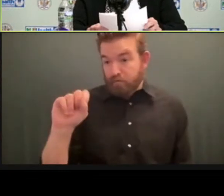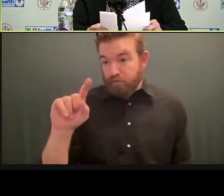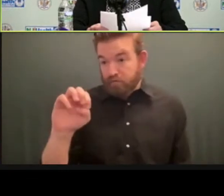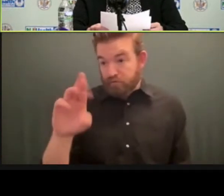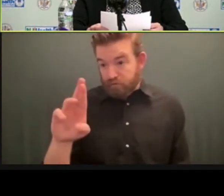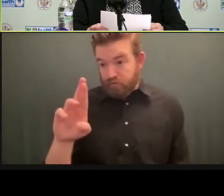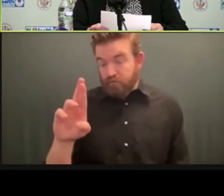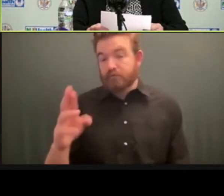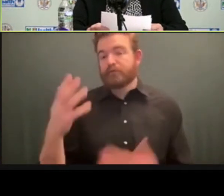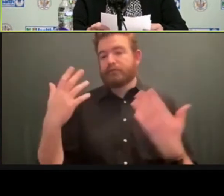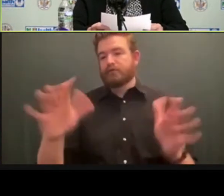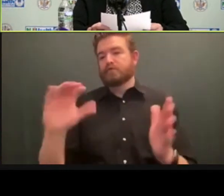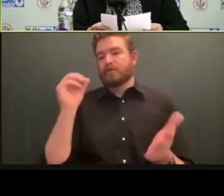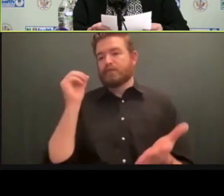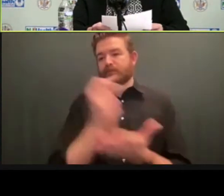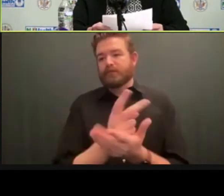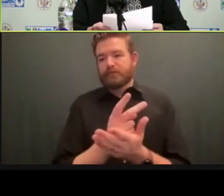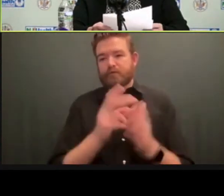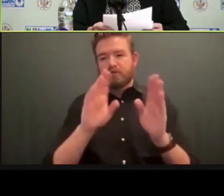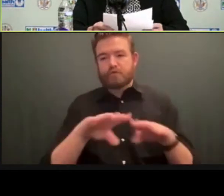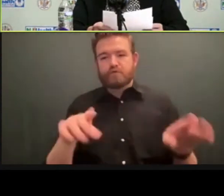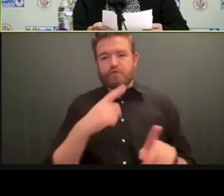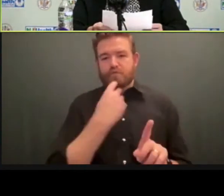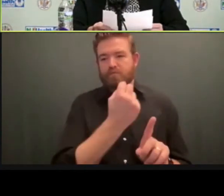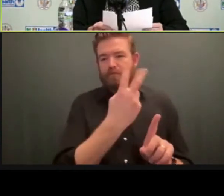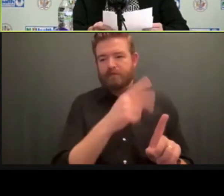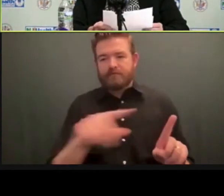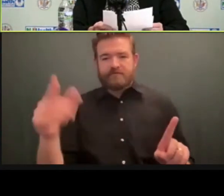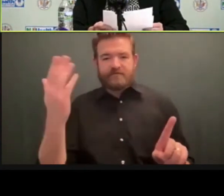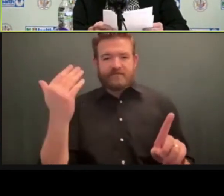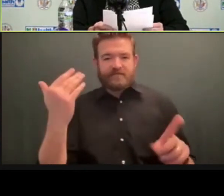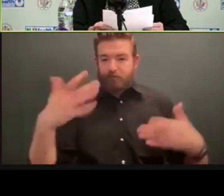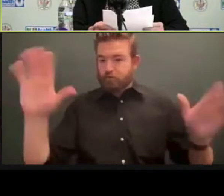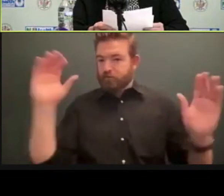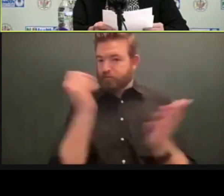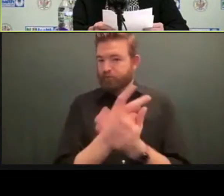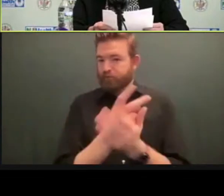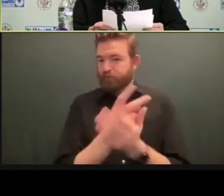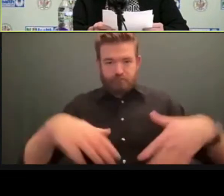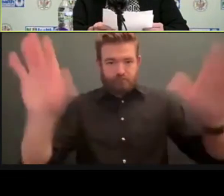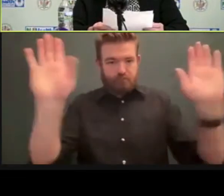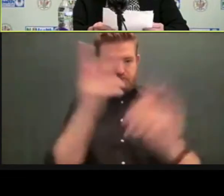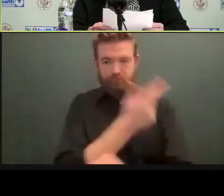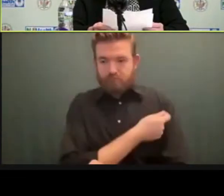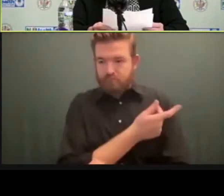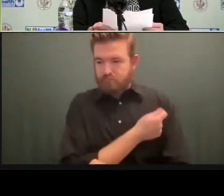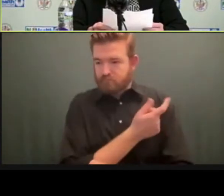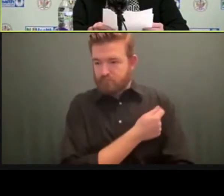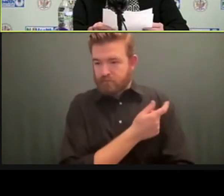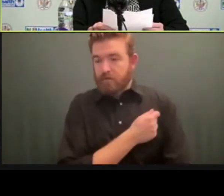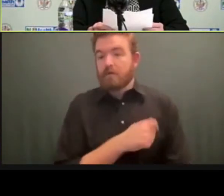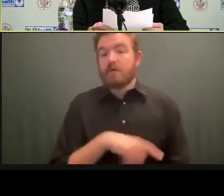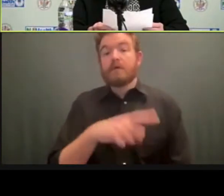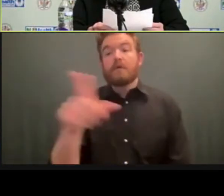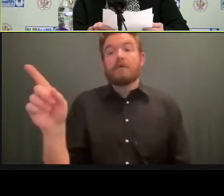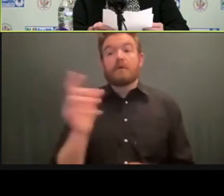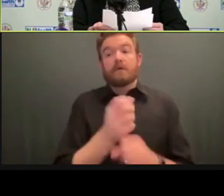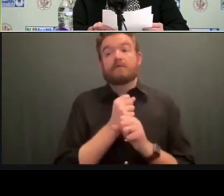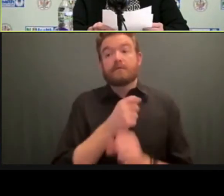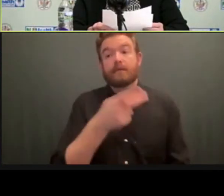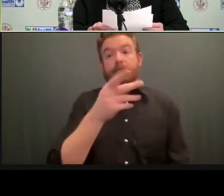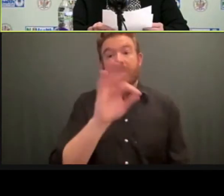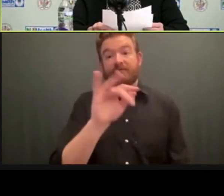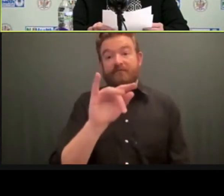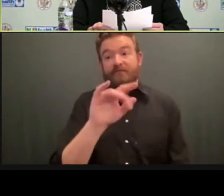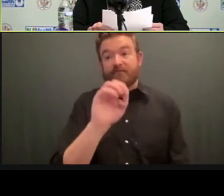15. Additionally, everyone who received a Pfizer primary series is now eligible for a booster at